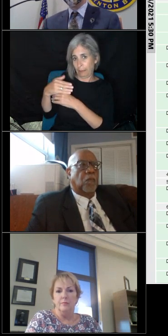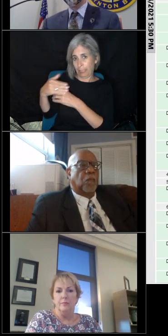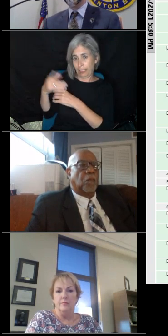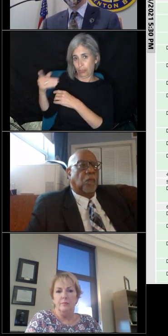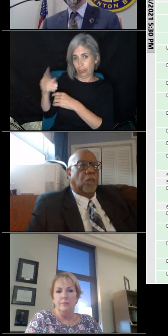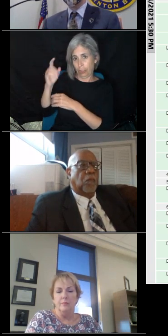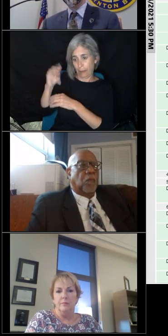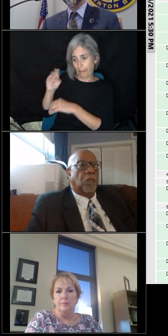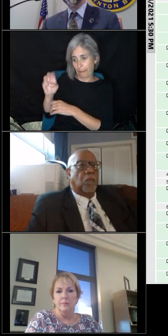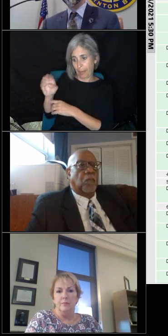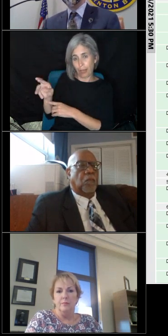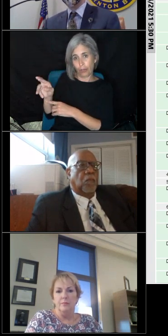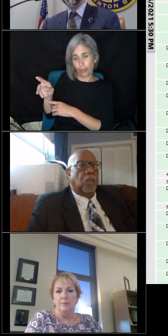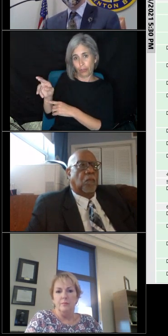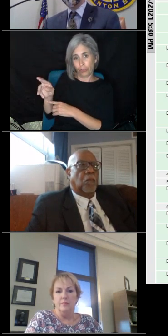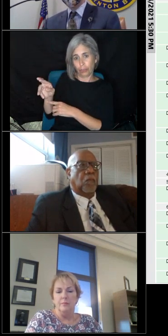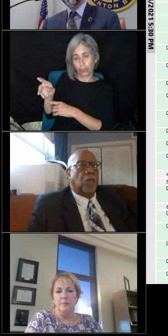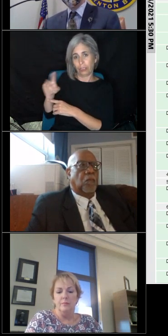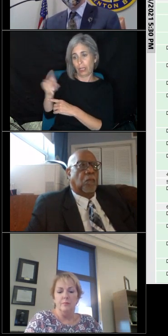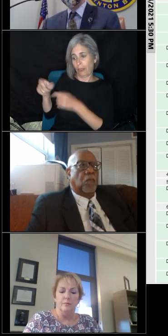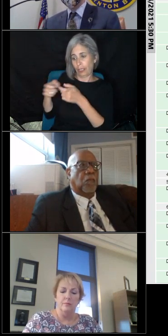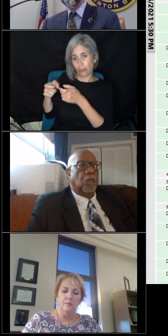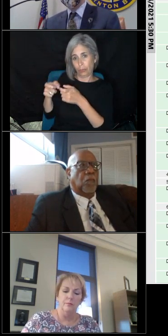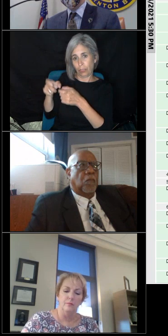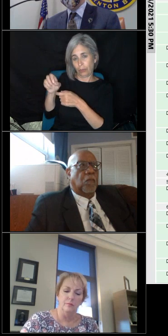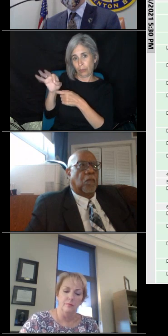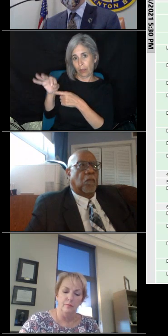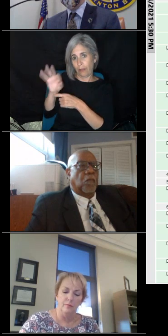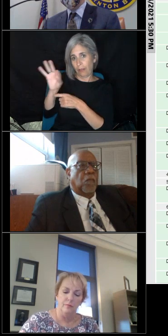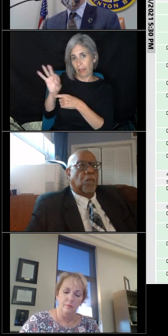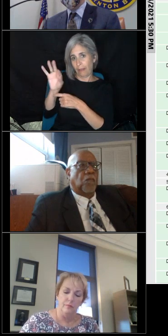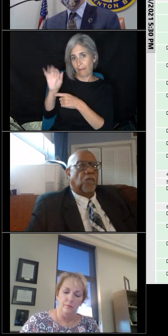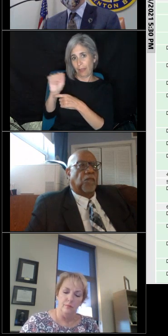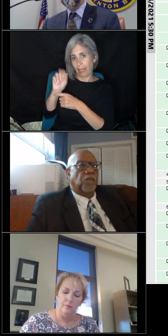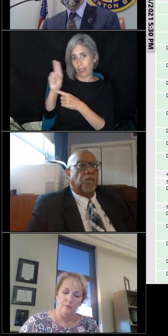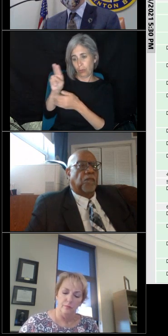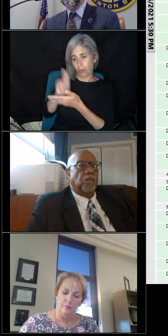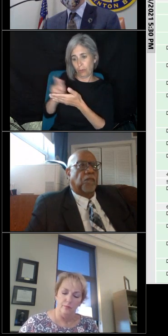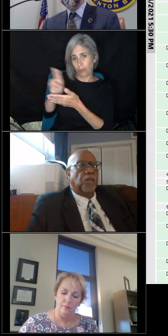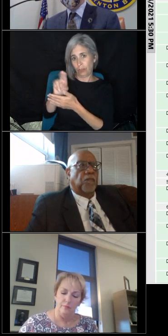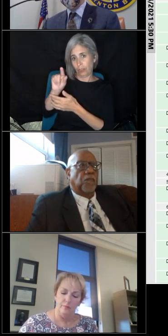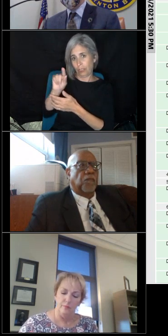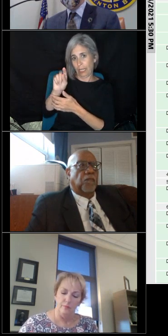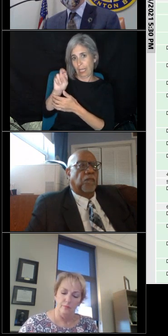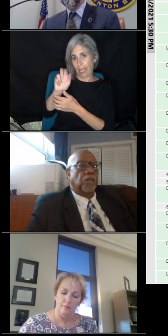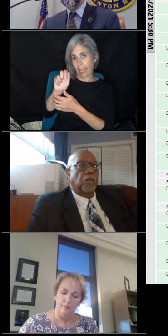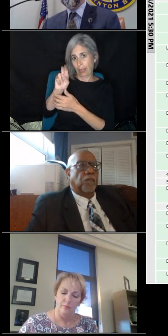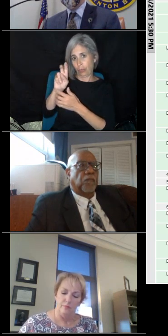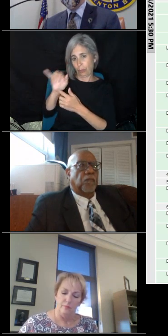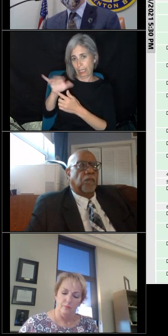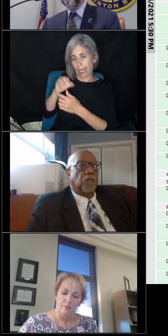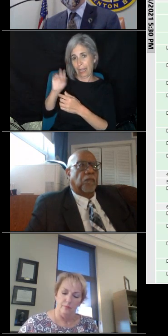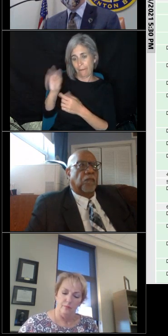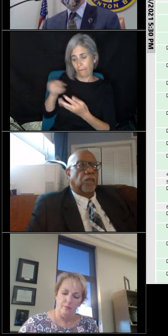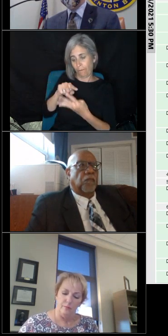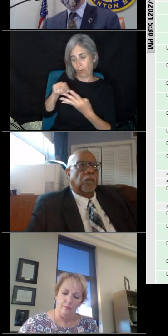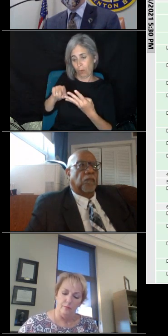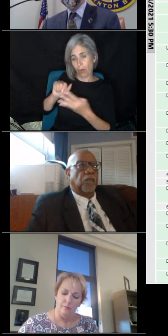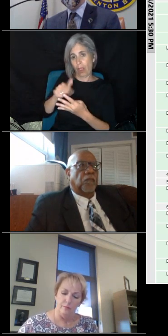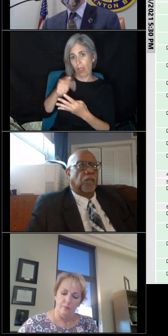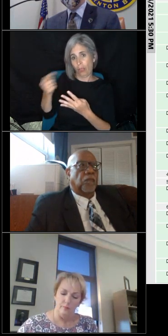Glickstein, Rod Falls, the director of the FAU University Galleries, and 4 others,